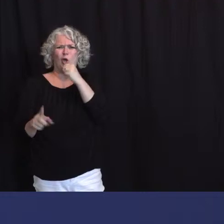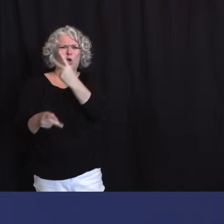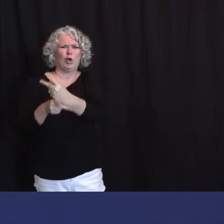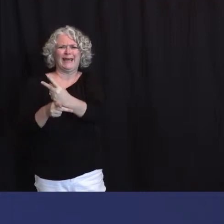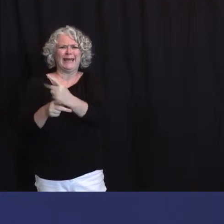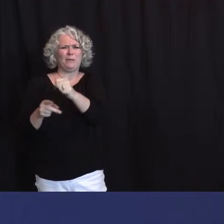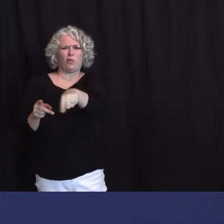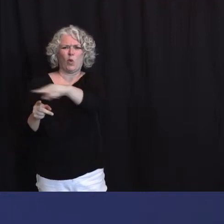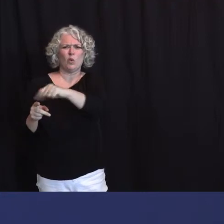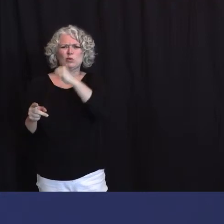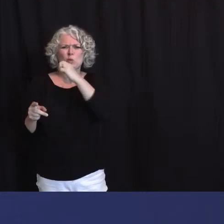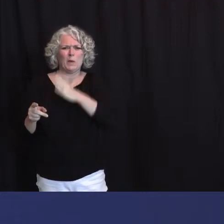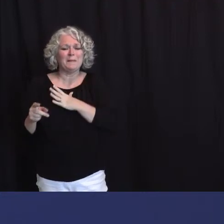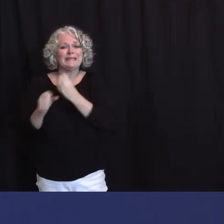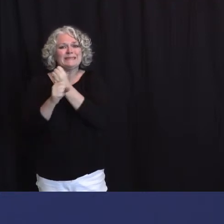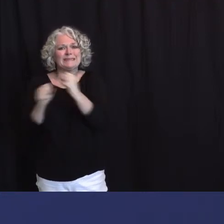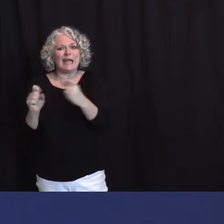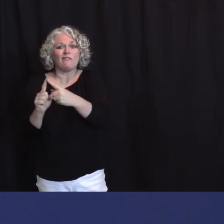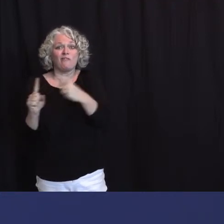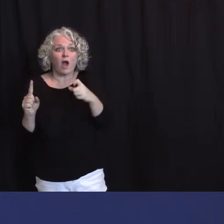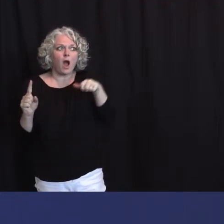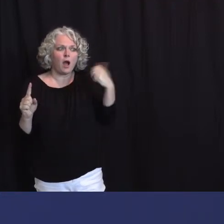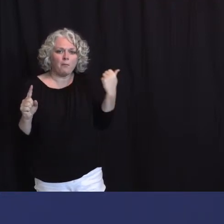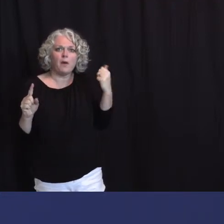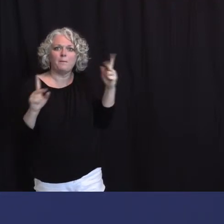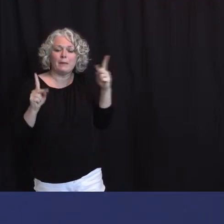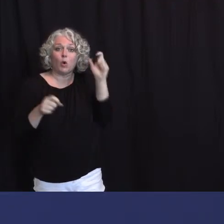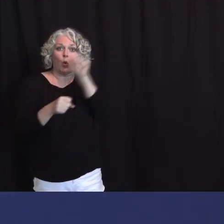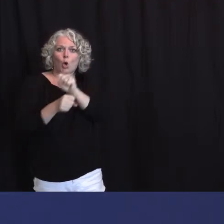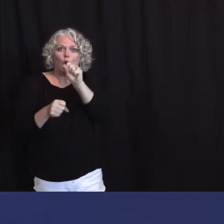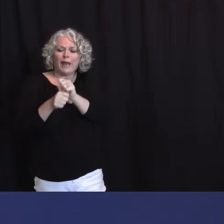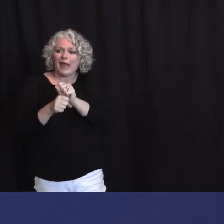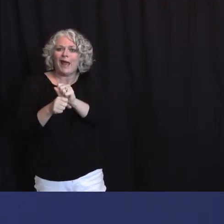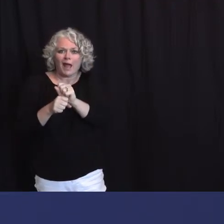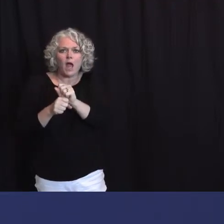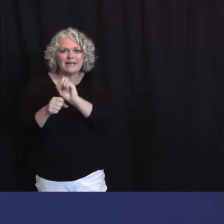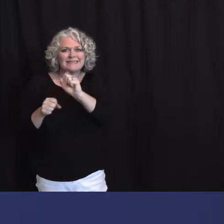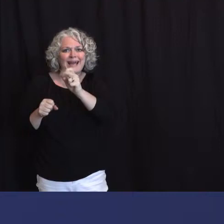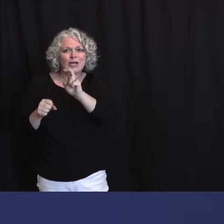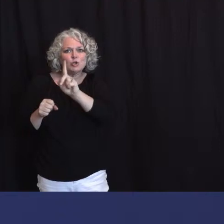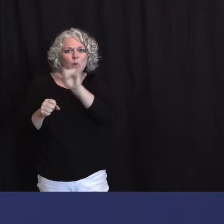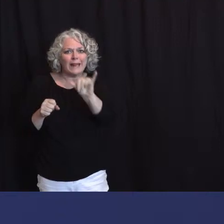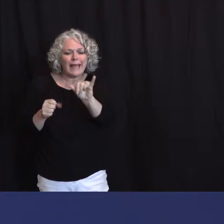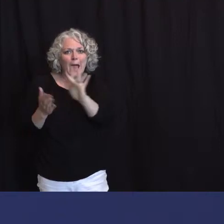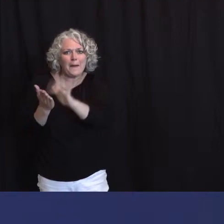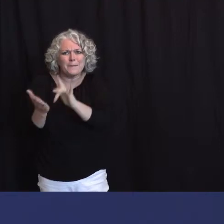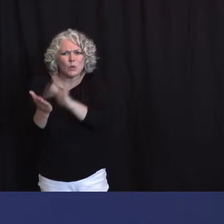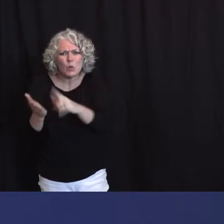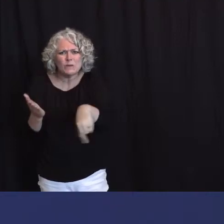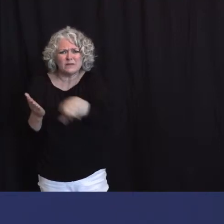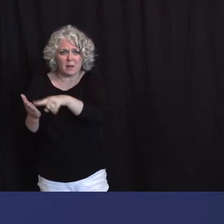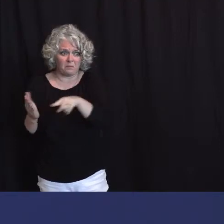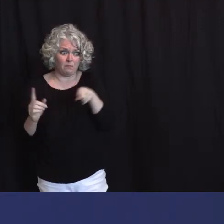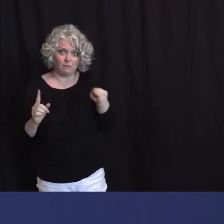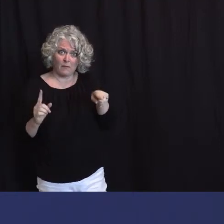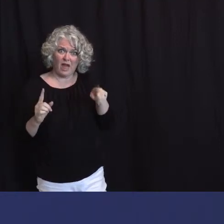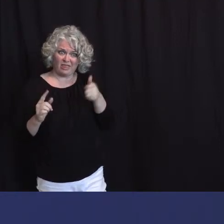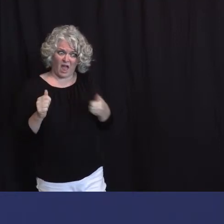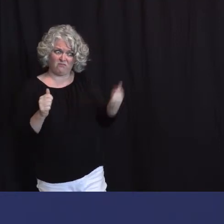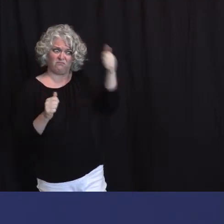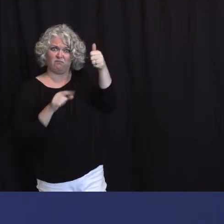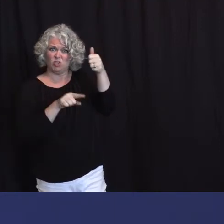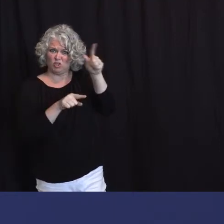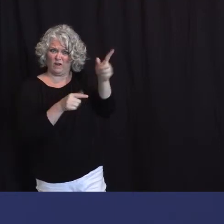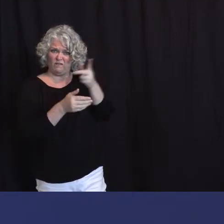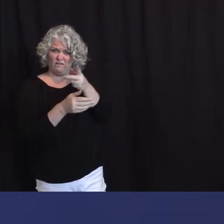safe from sexual abuse. Will Commissioner Hicks keep his job? Should he be fired? Are you aware of any long-term effects of